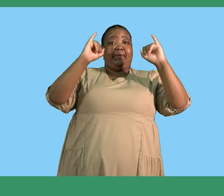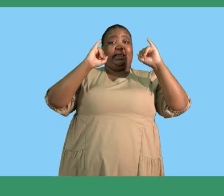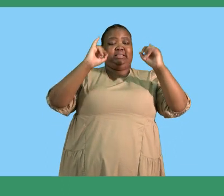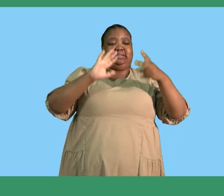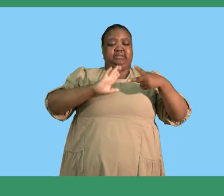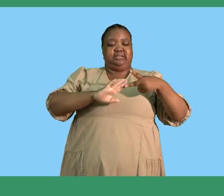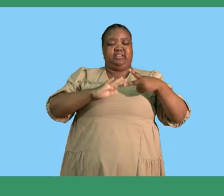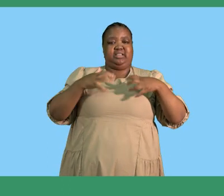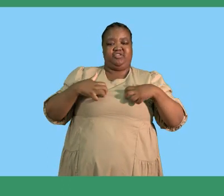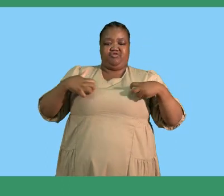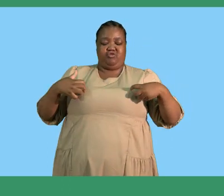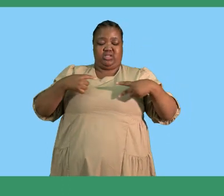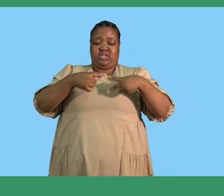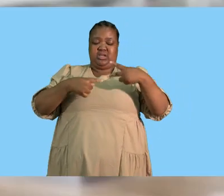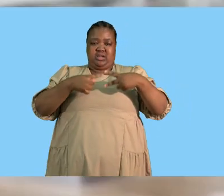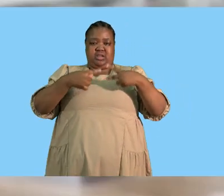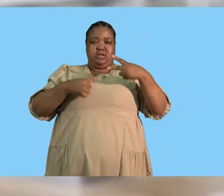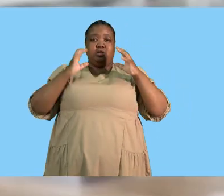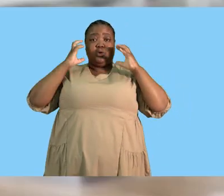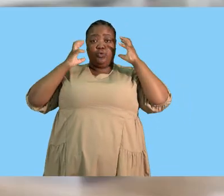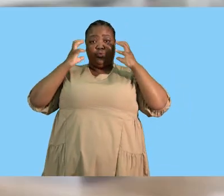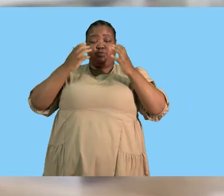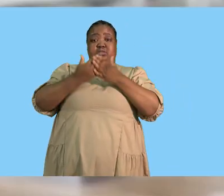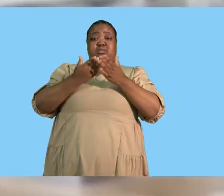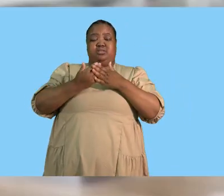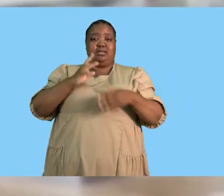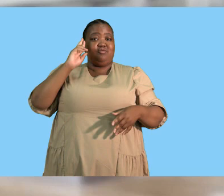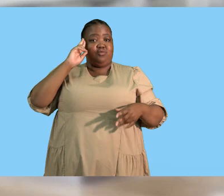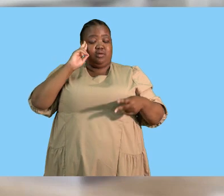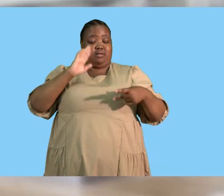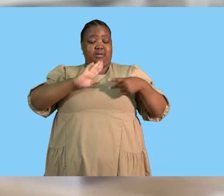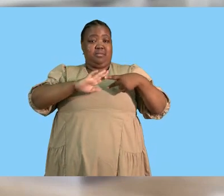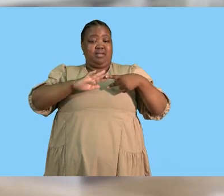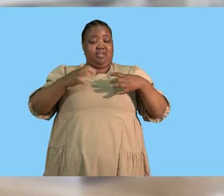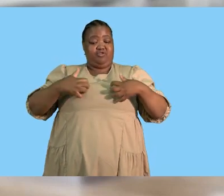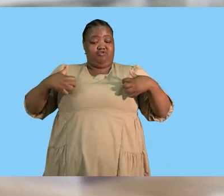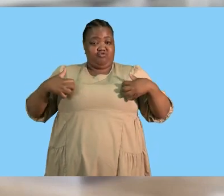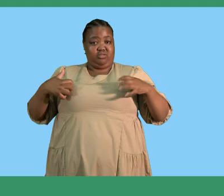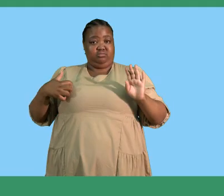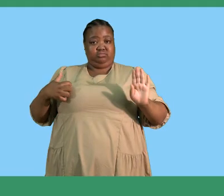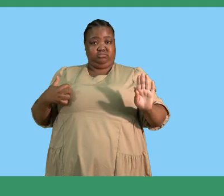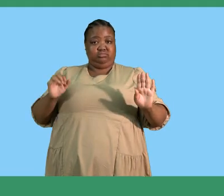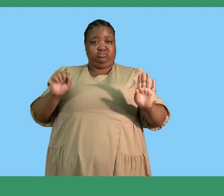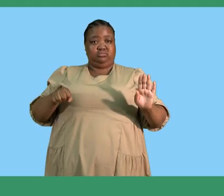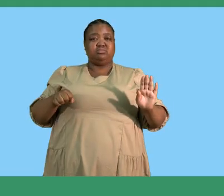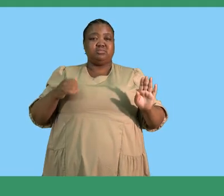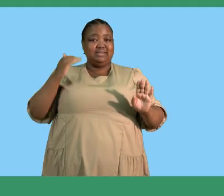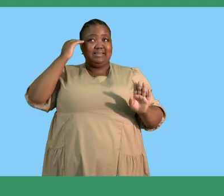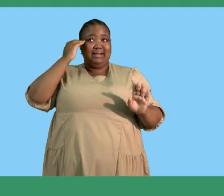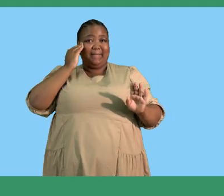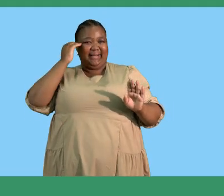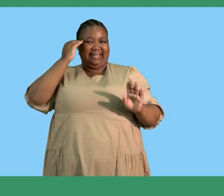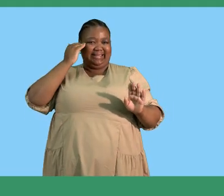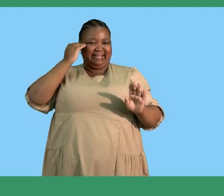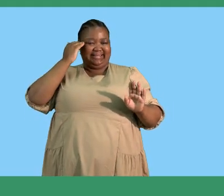crisis and stress. Now, remember that stress, let's start with stress. Stress is a